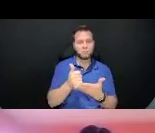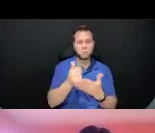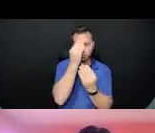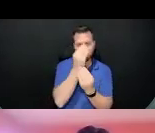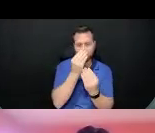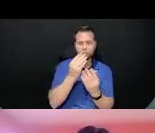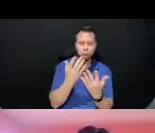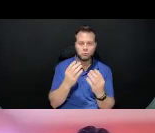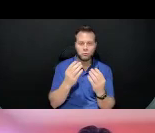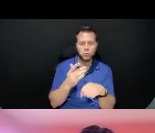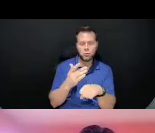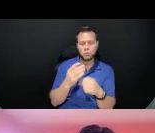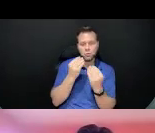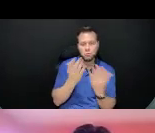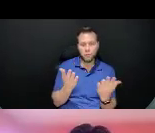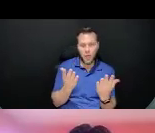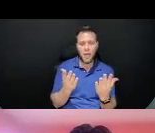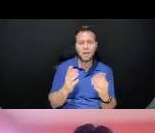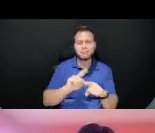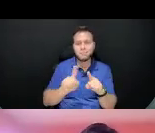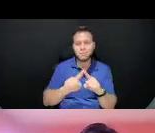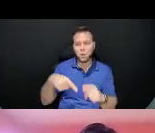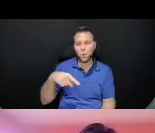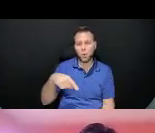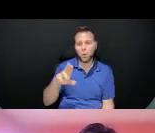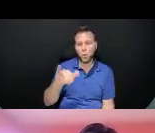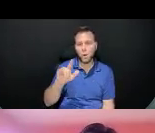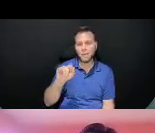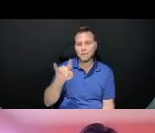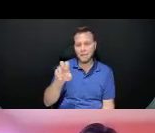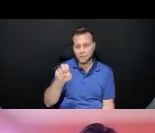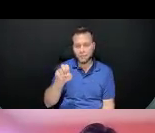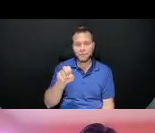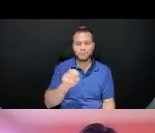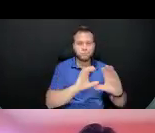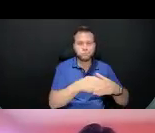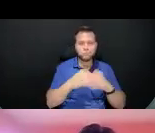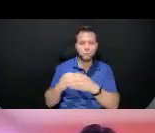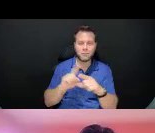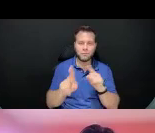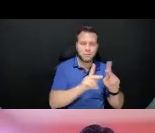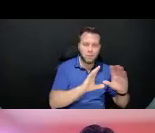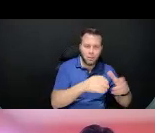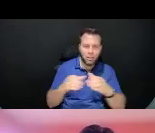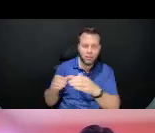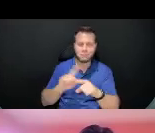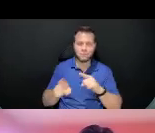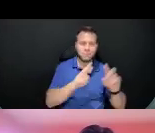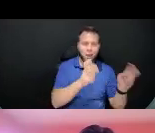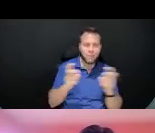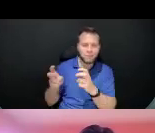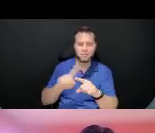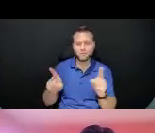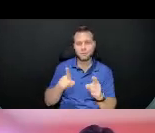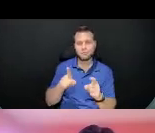available, quantitative data sets for different populations and in different geographic areas and different topics. So I'll